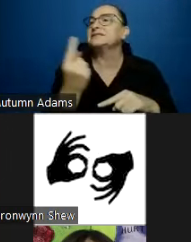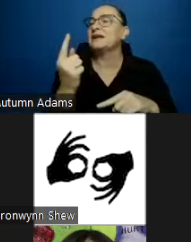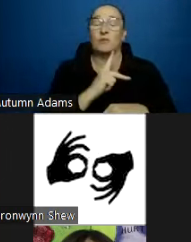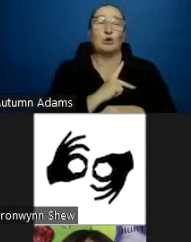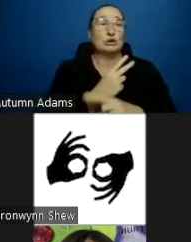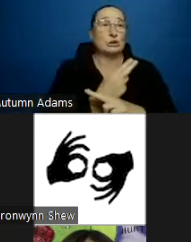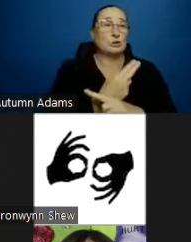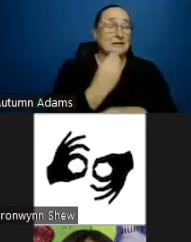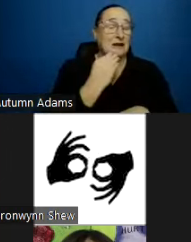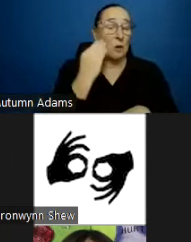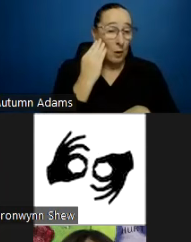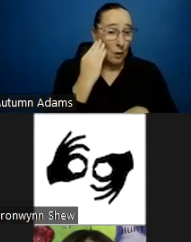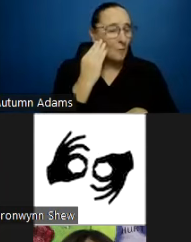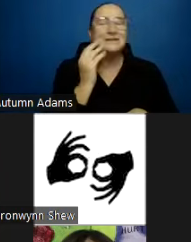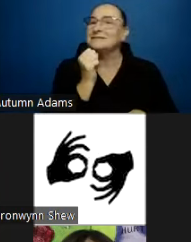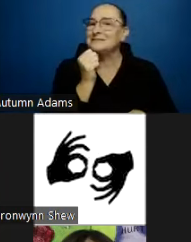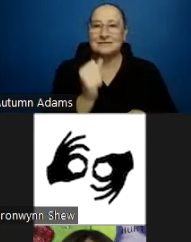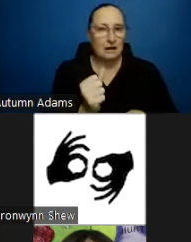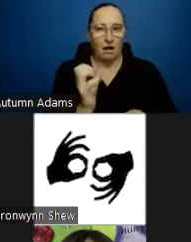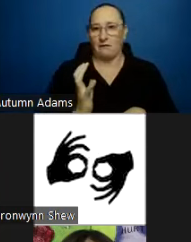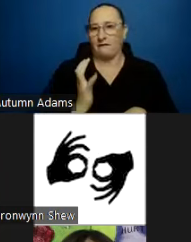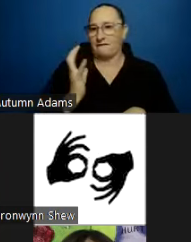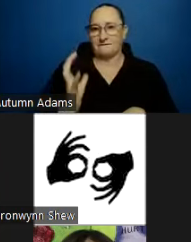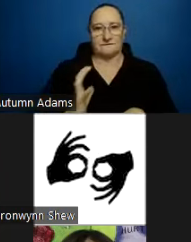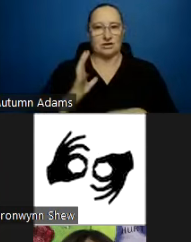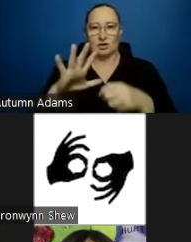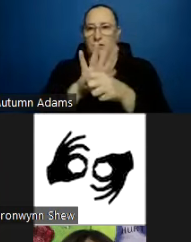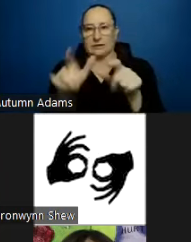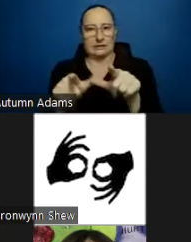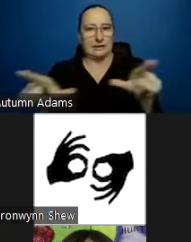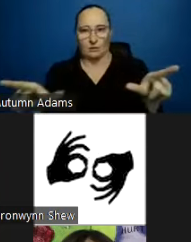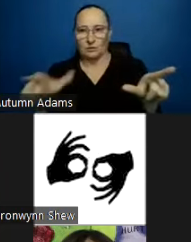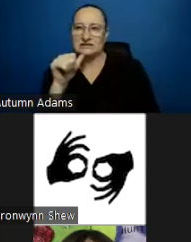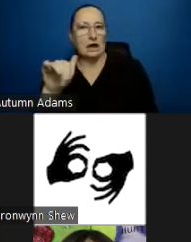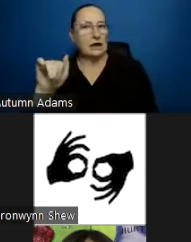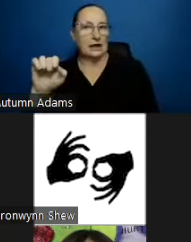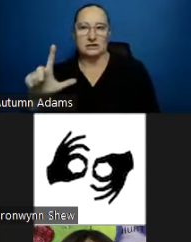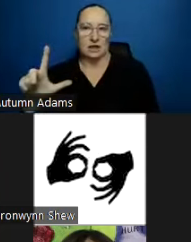home. That is not an official complete language, and it's not ASL.